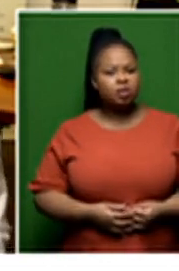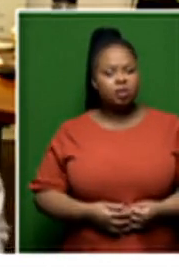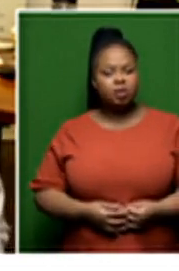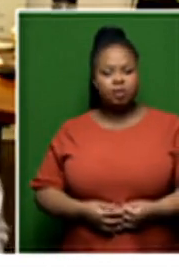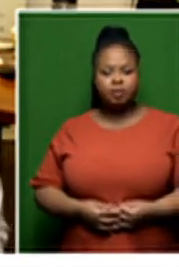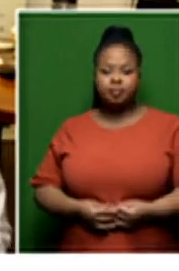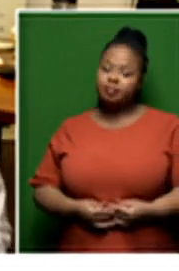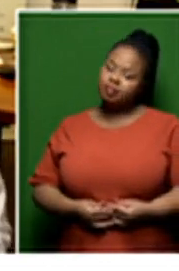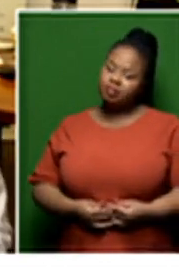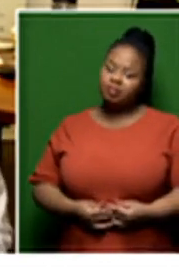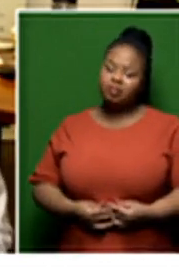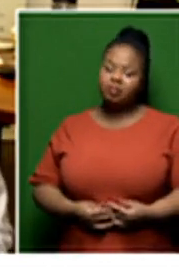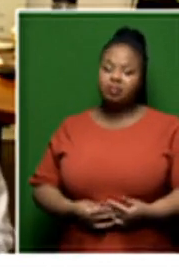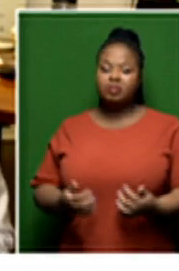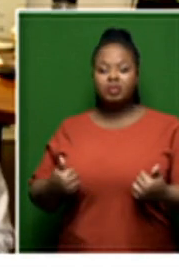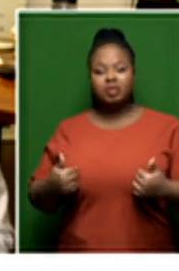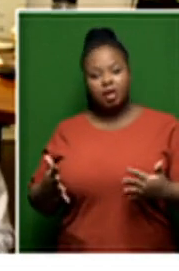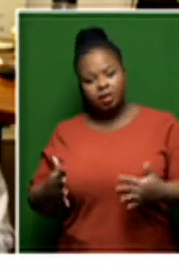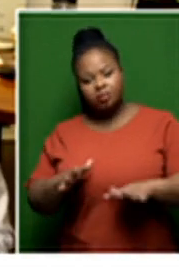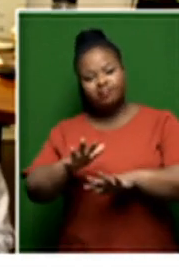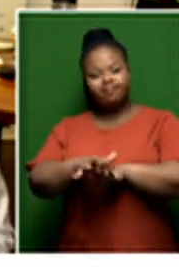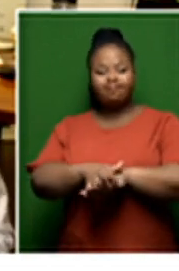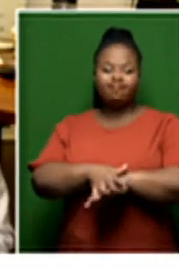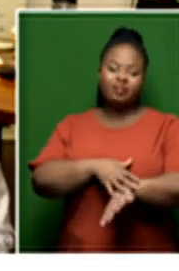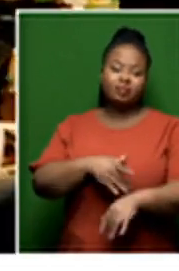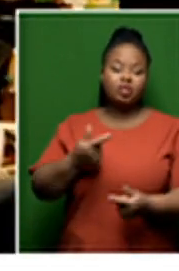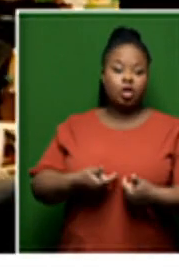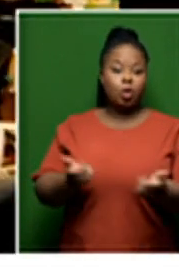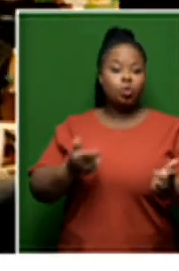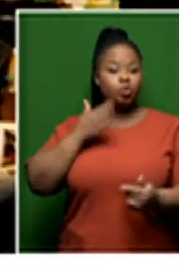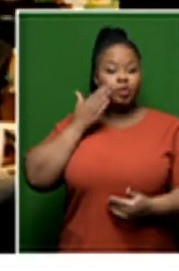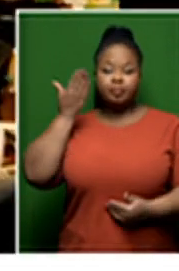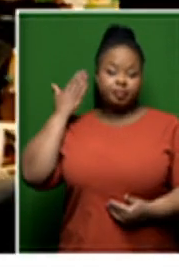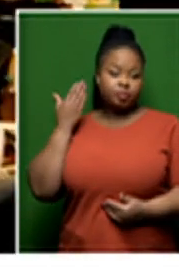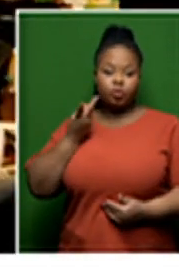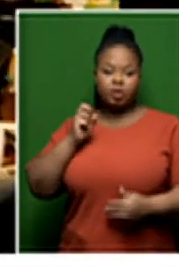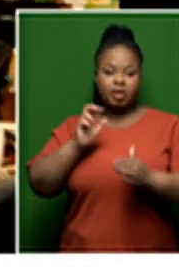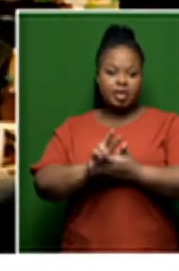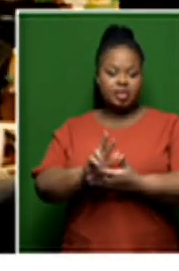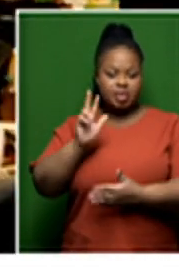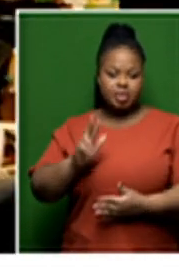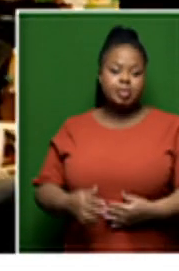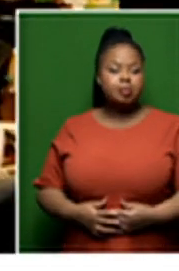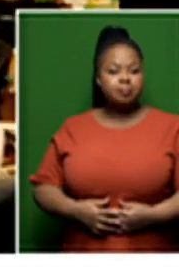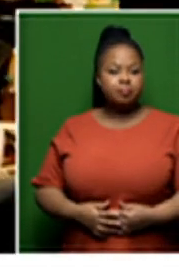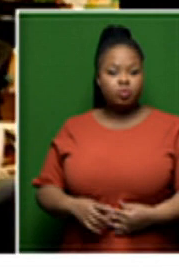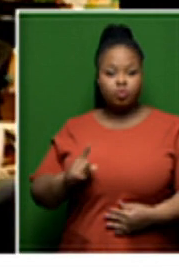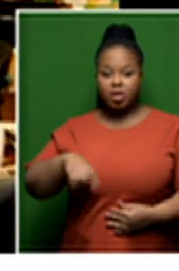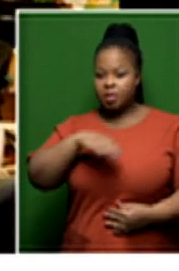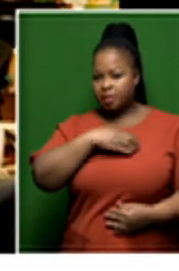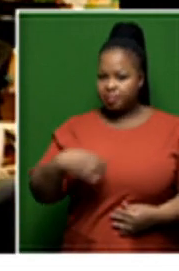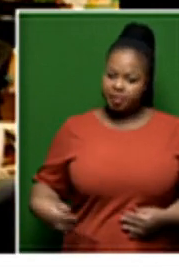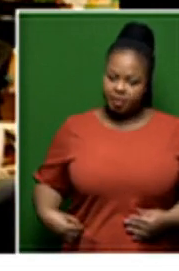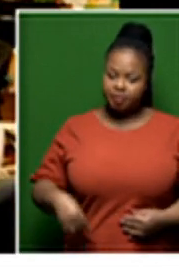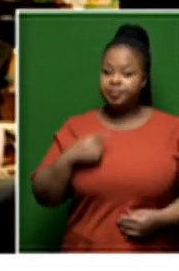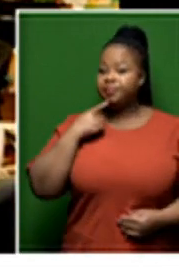Well, there was a slow start when the initiative was launched in 2018. Basically, the president's call